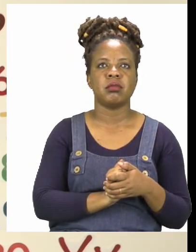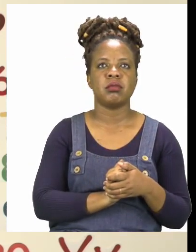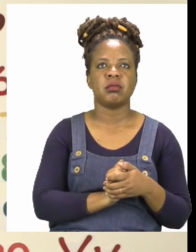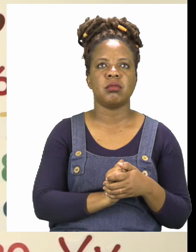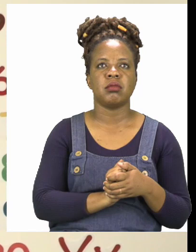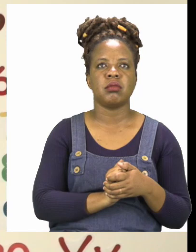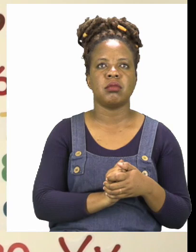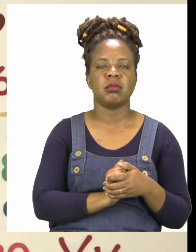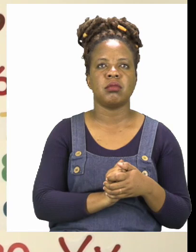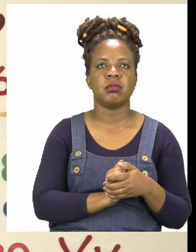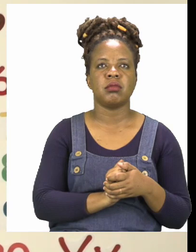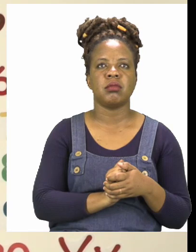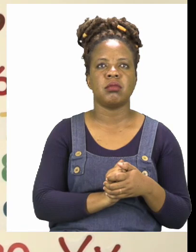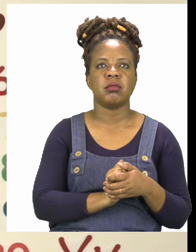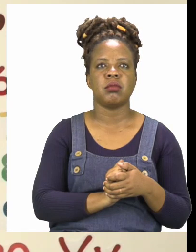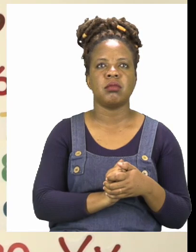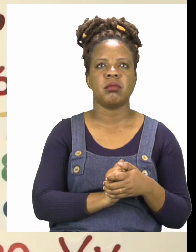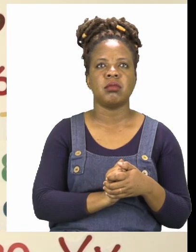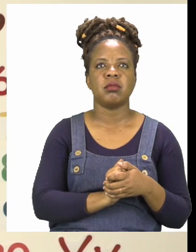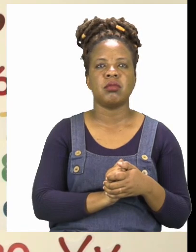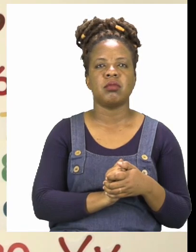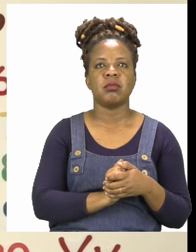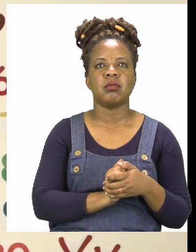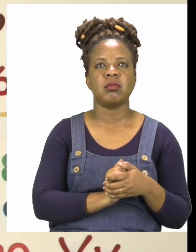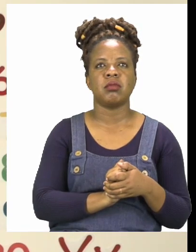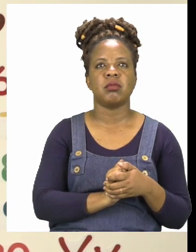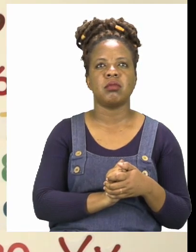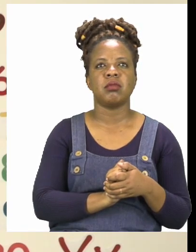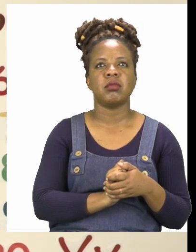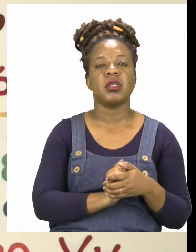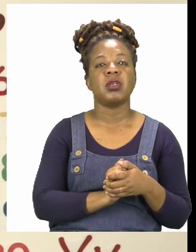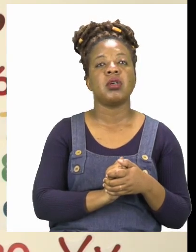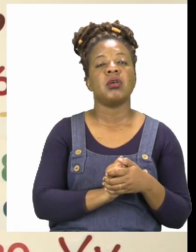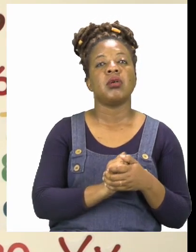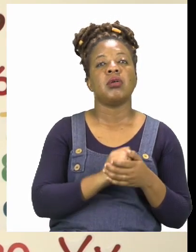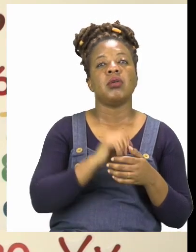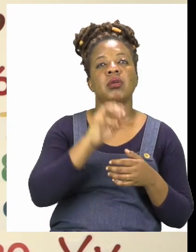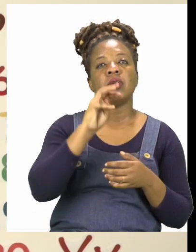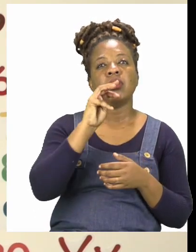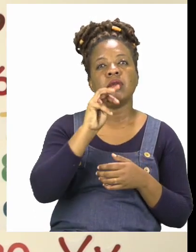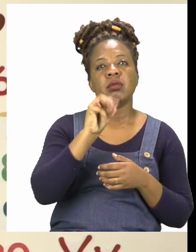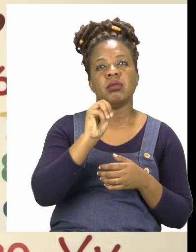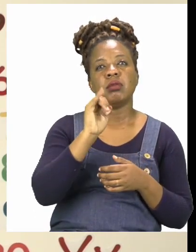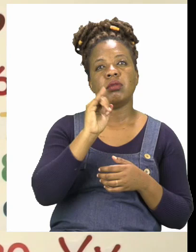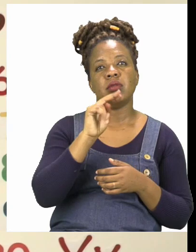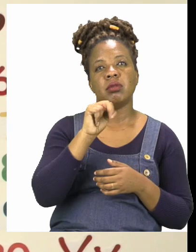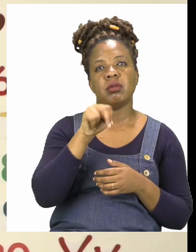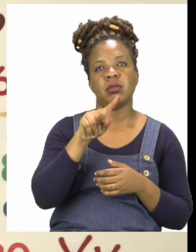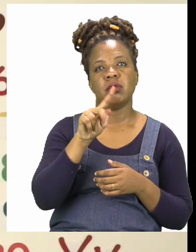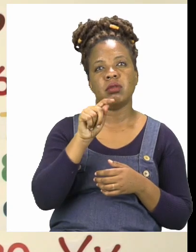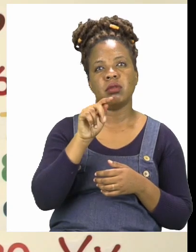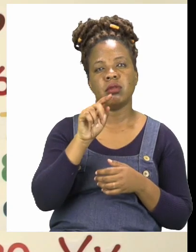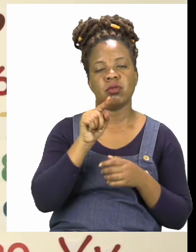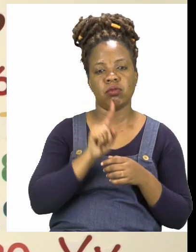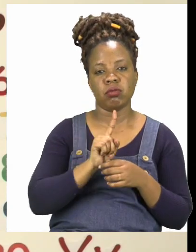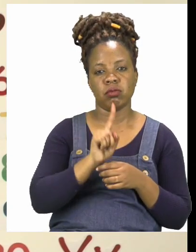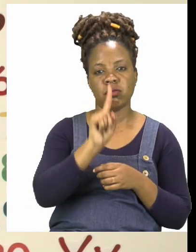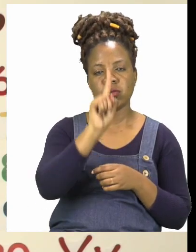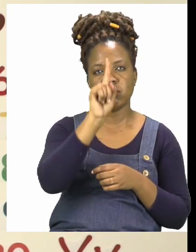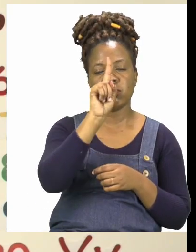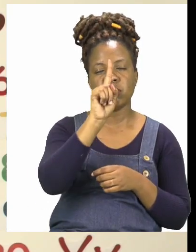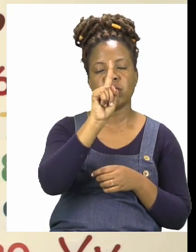hand, when it is at 12 and pointing to a number for the hour hand, we can say that this